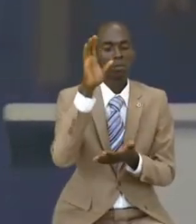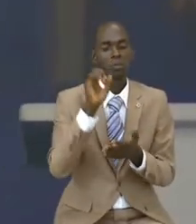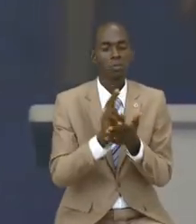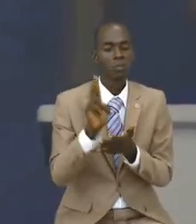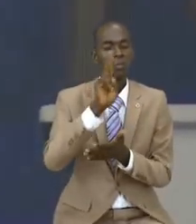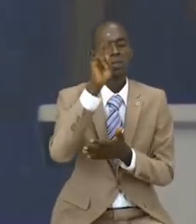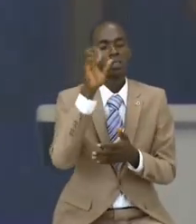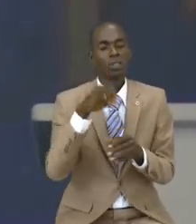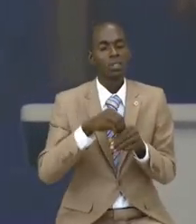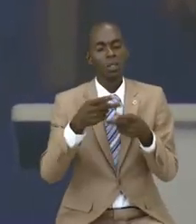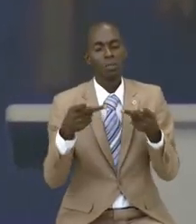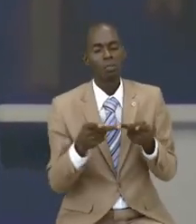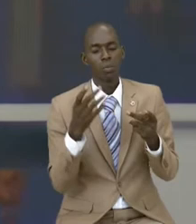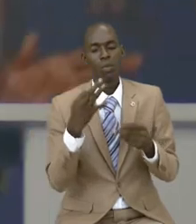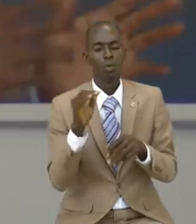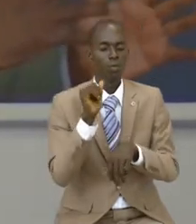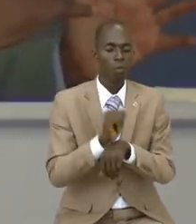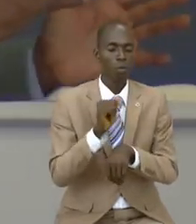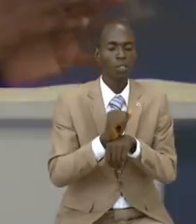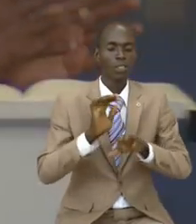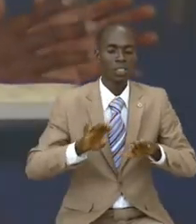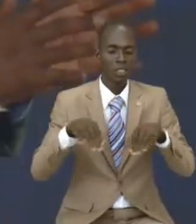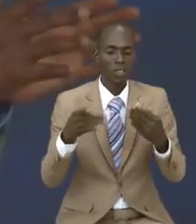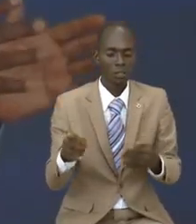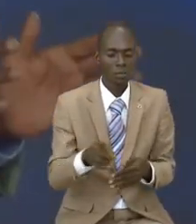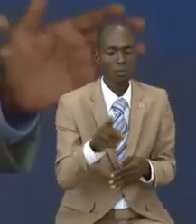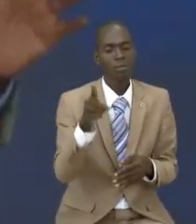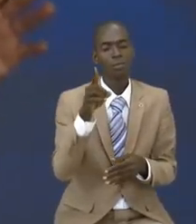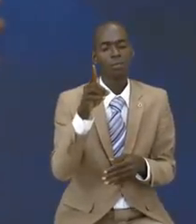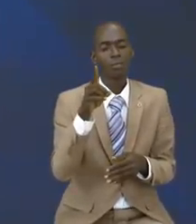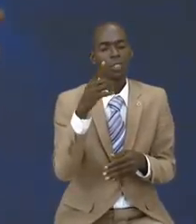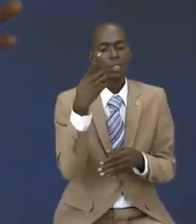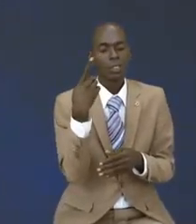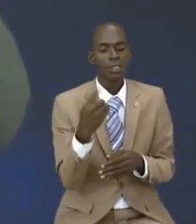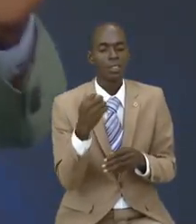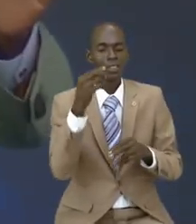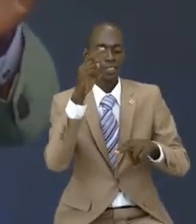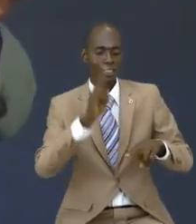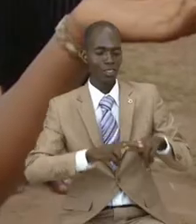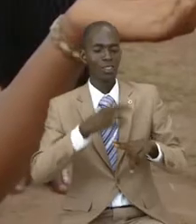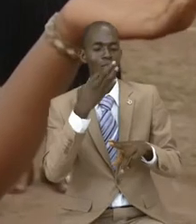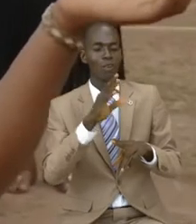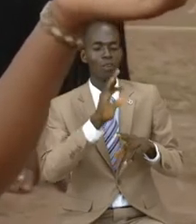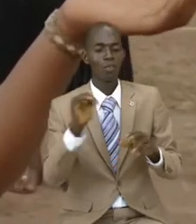their places of work, give them the seat of the champion.